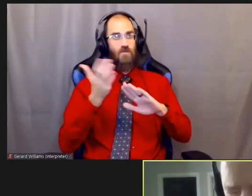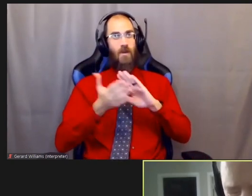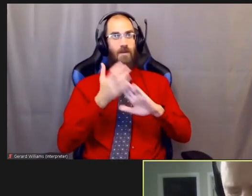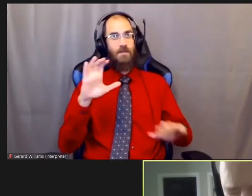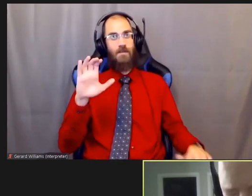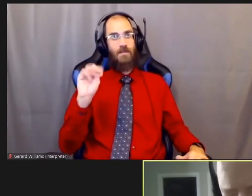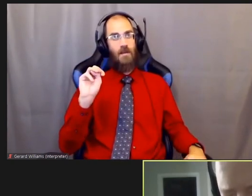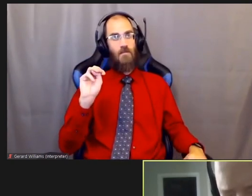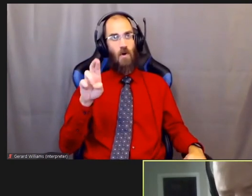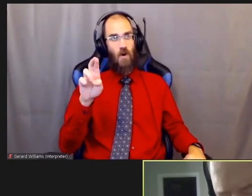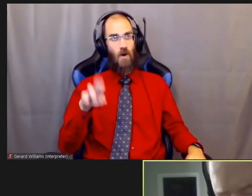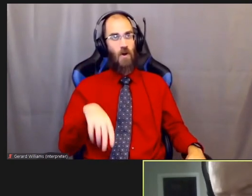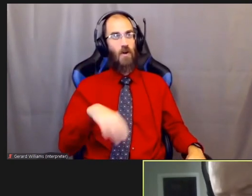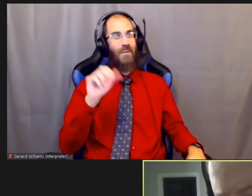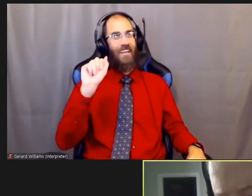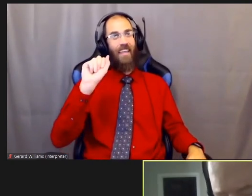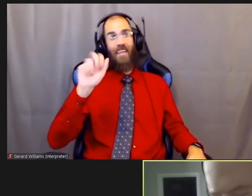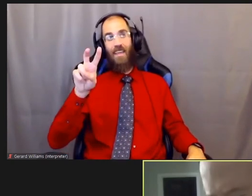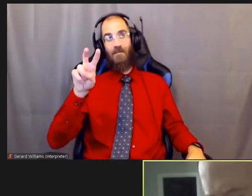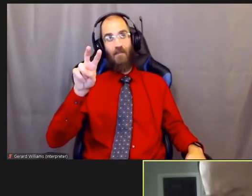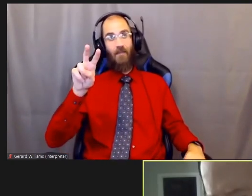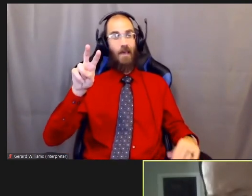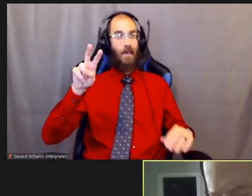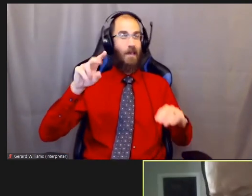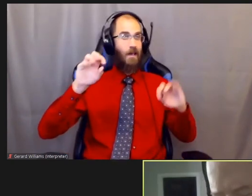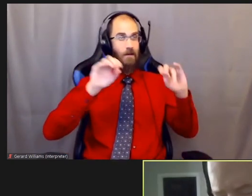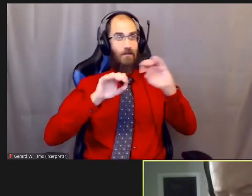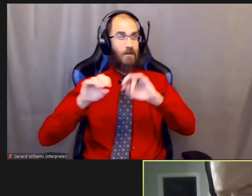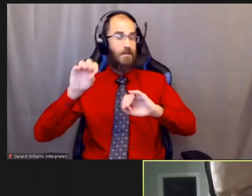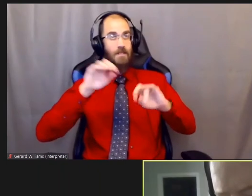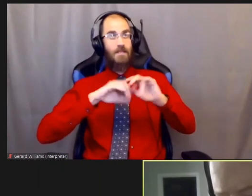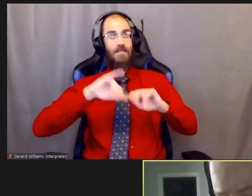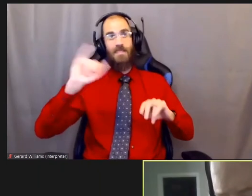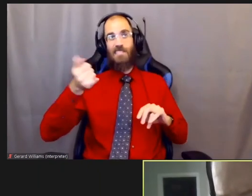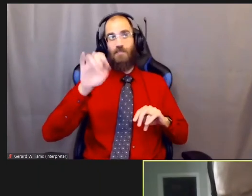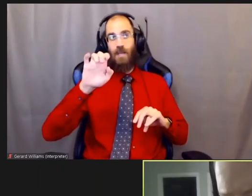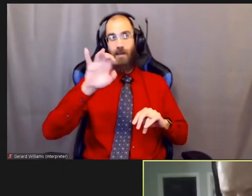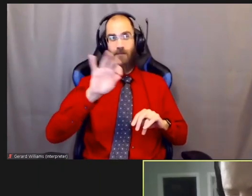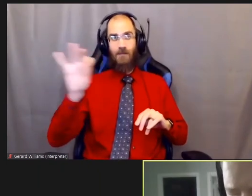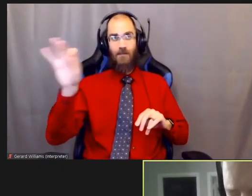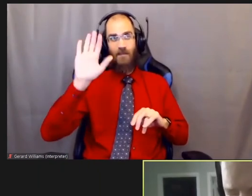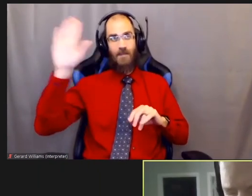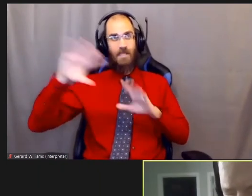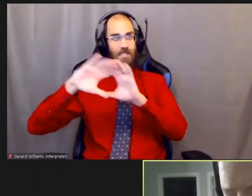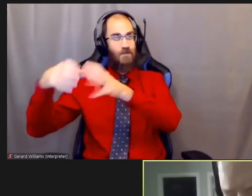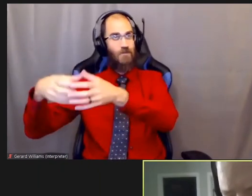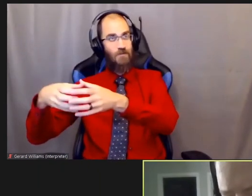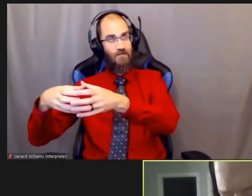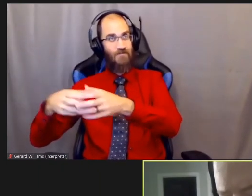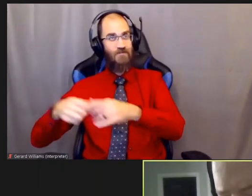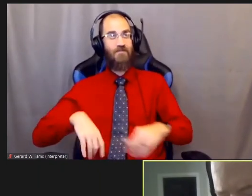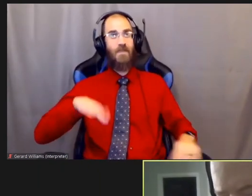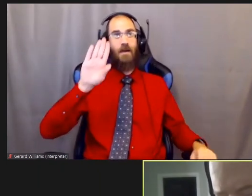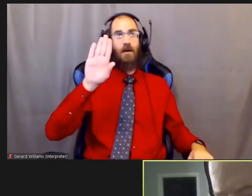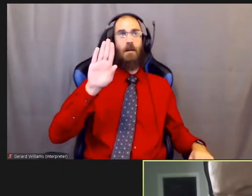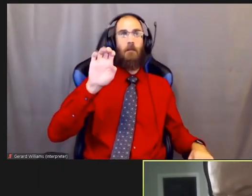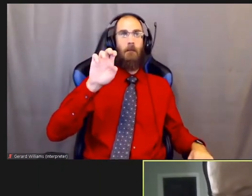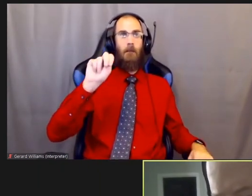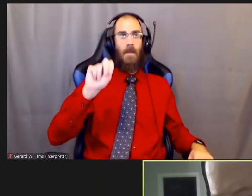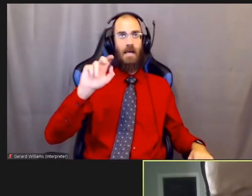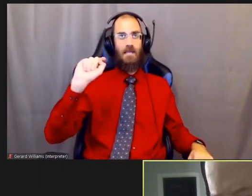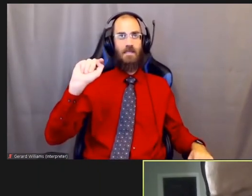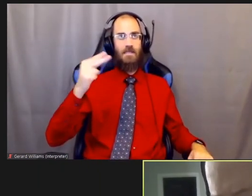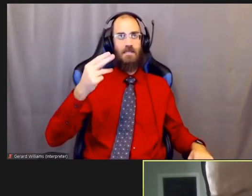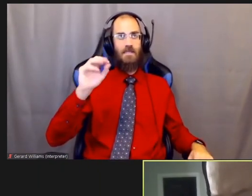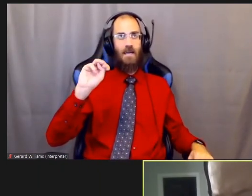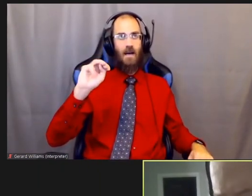CMR and our audio visual operations so well, Jeff and his crew, and Ben Thompson with our IT